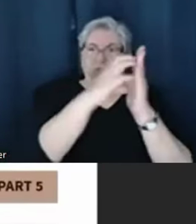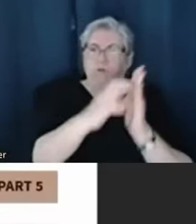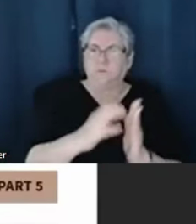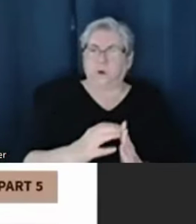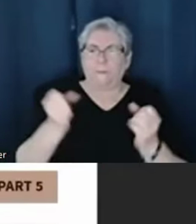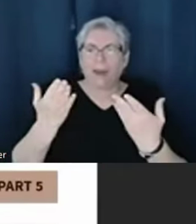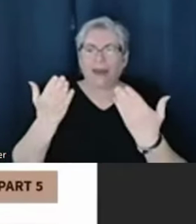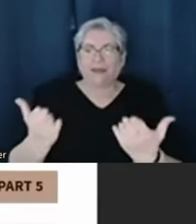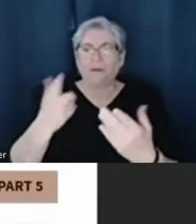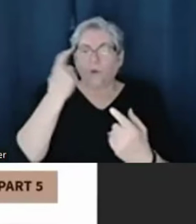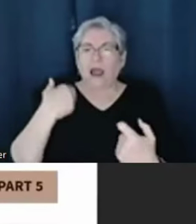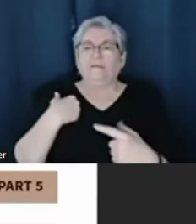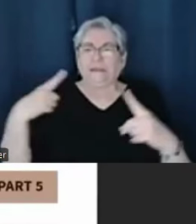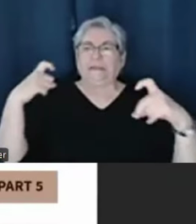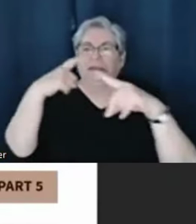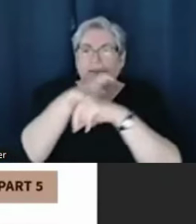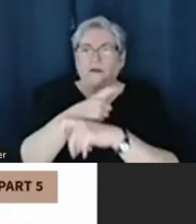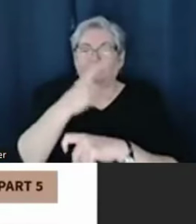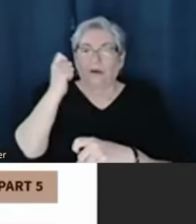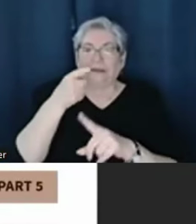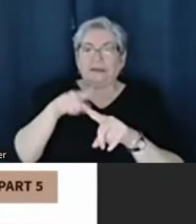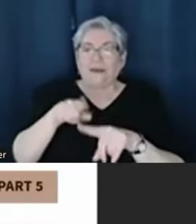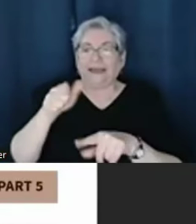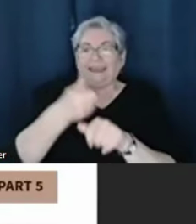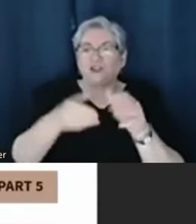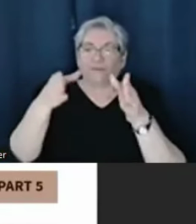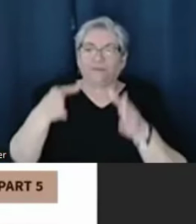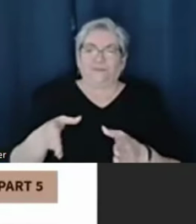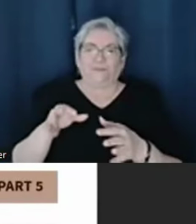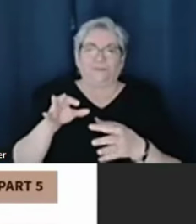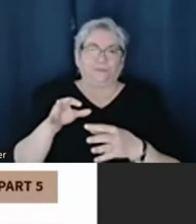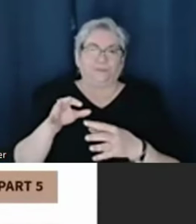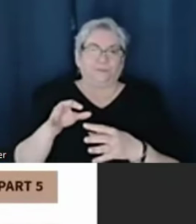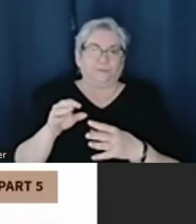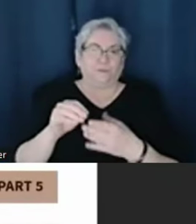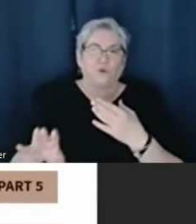little bit complicated depending on the individual student's particular circumstances.